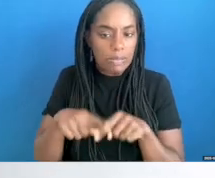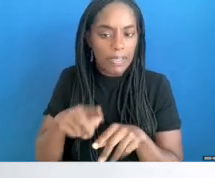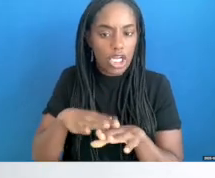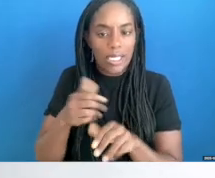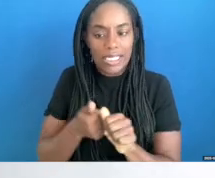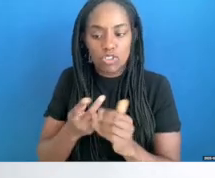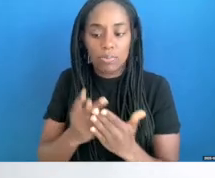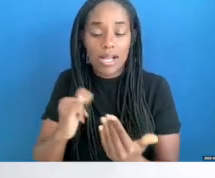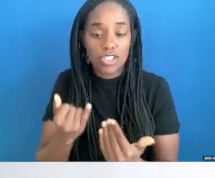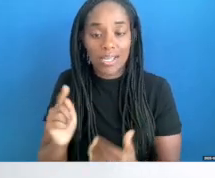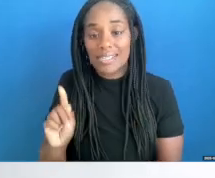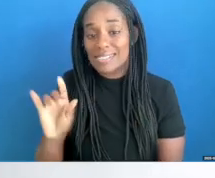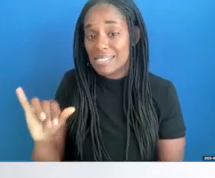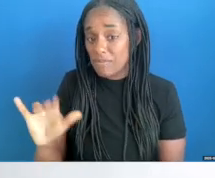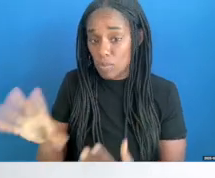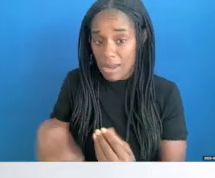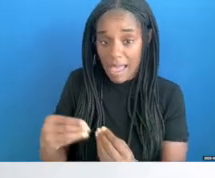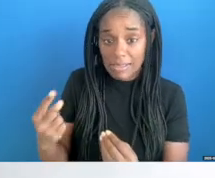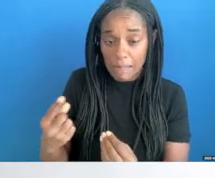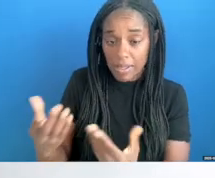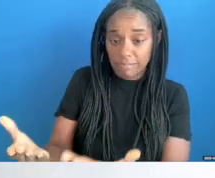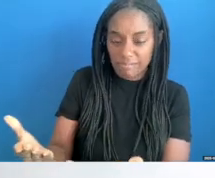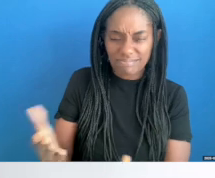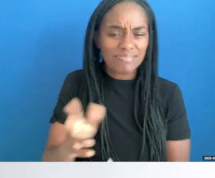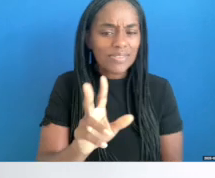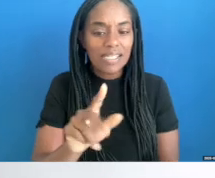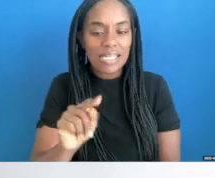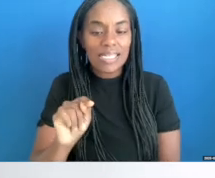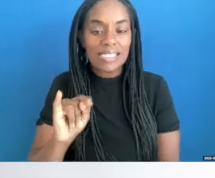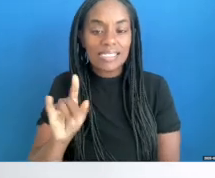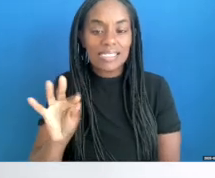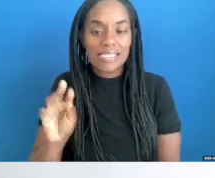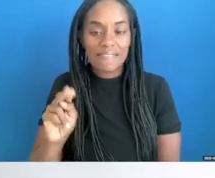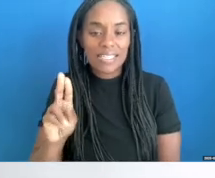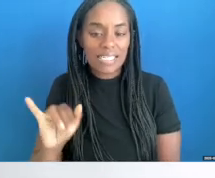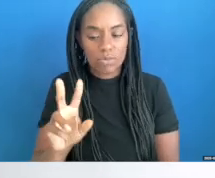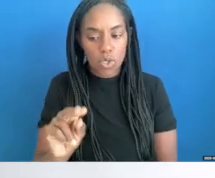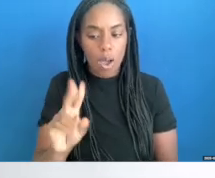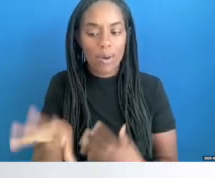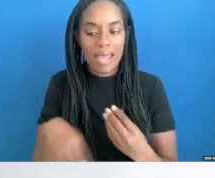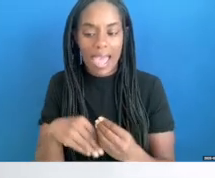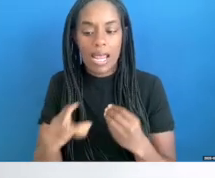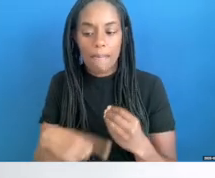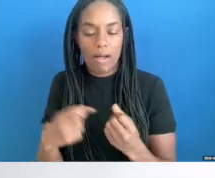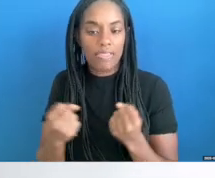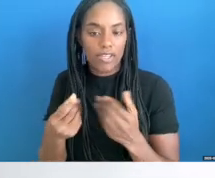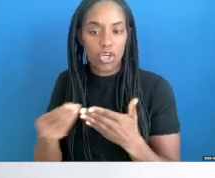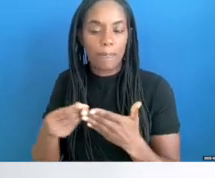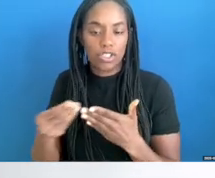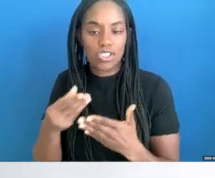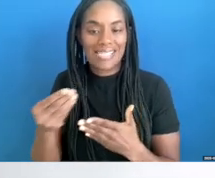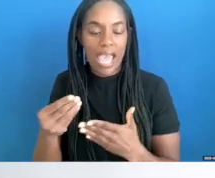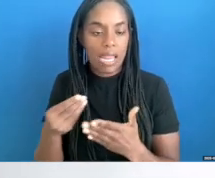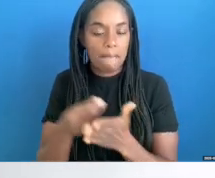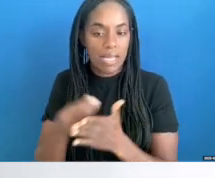feel free. No, Nicole, so I just kind of wanted to address maybe some for the vehicle purchase incentive side. So on top of what